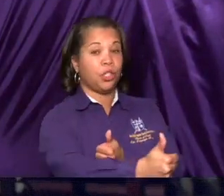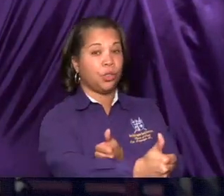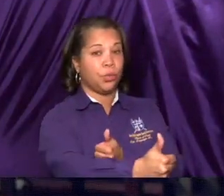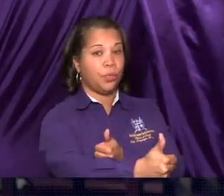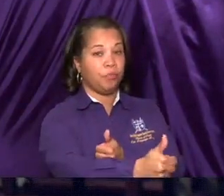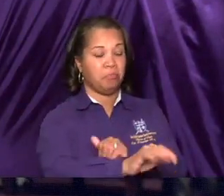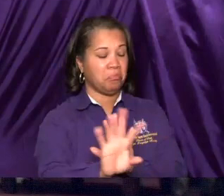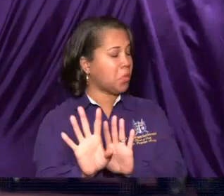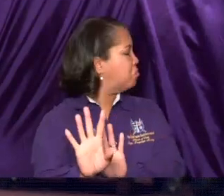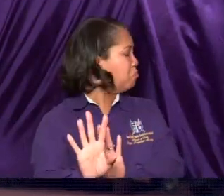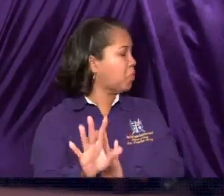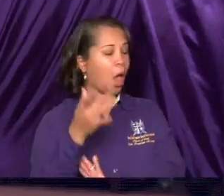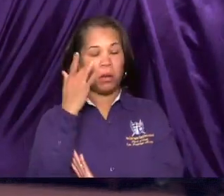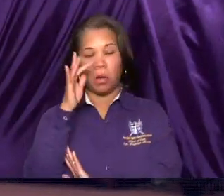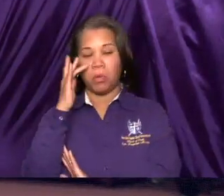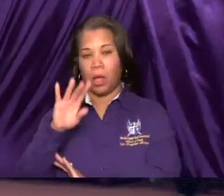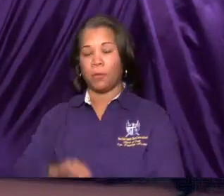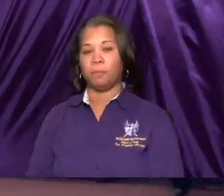and won't even care.